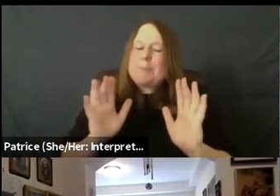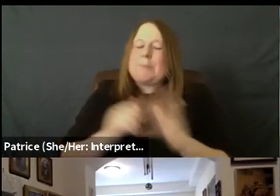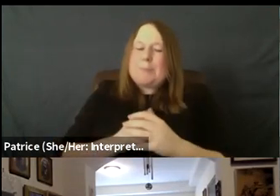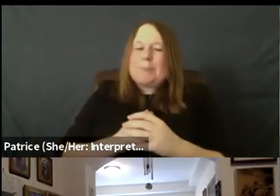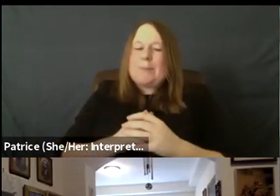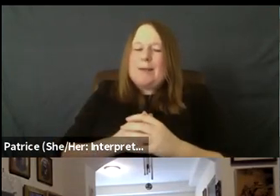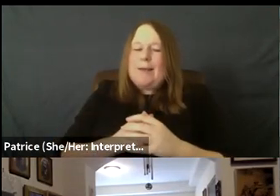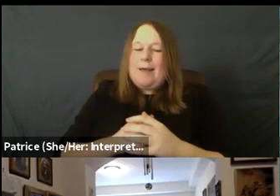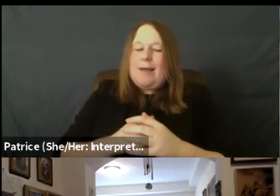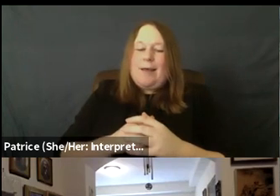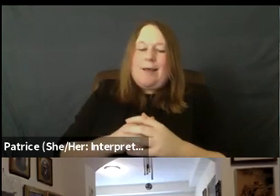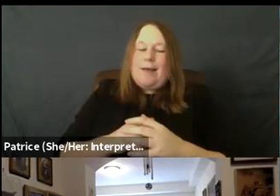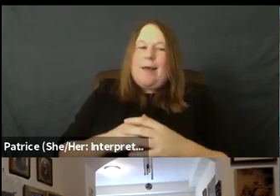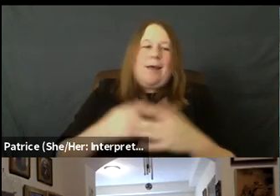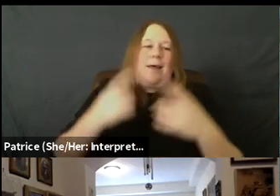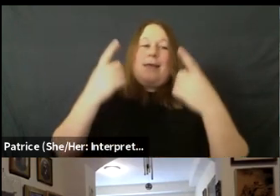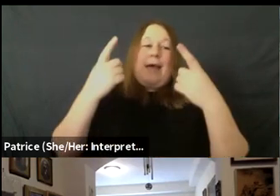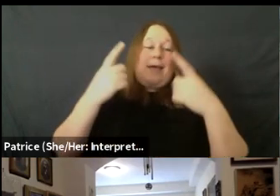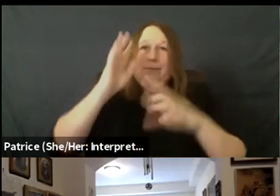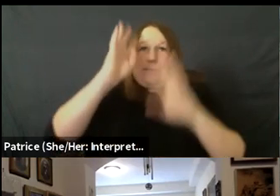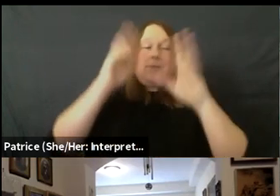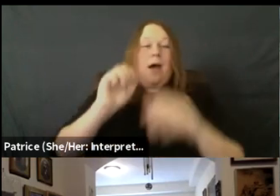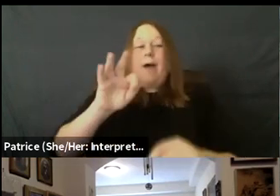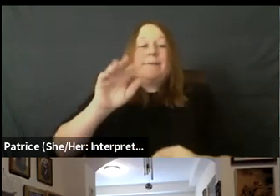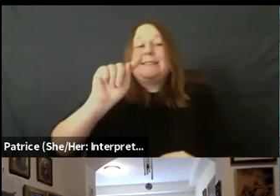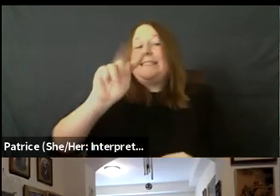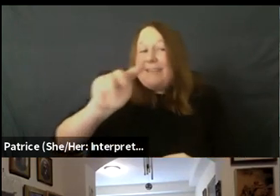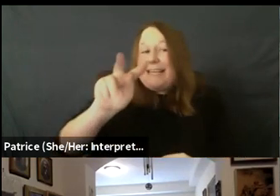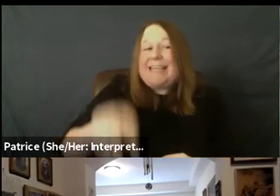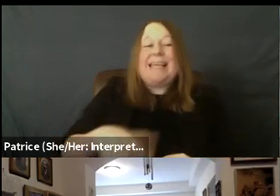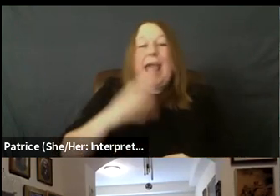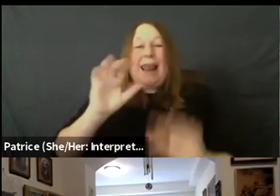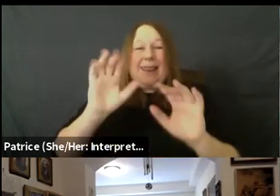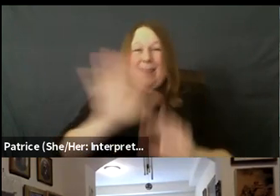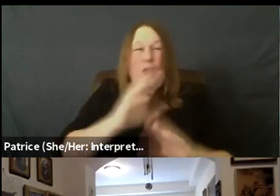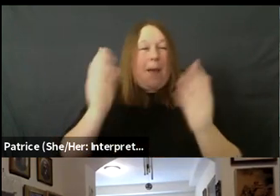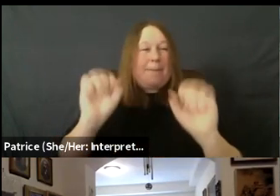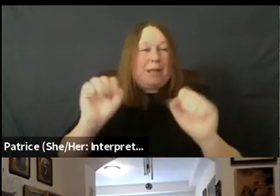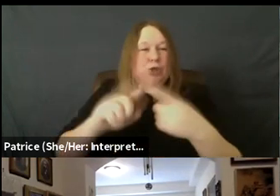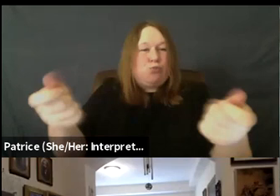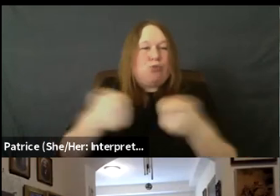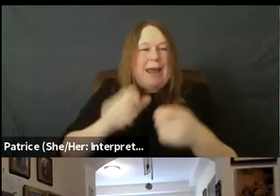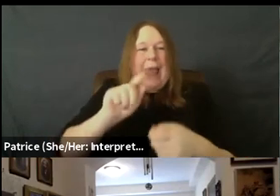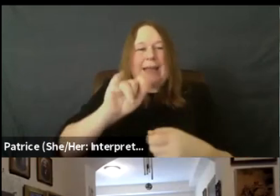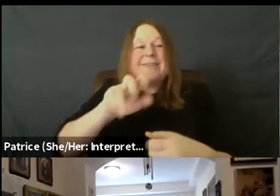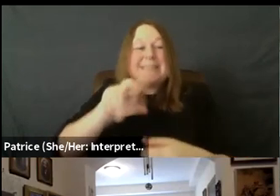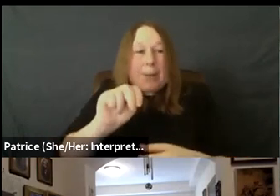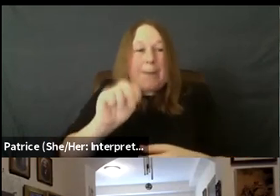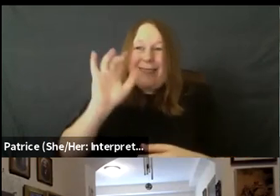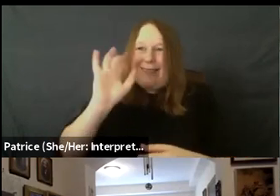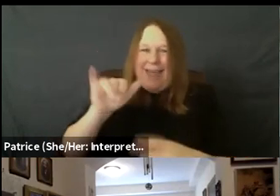the advent of television and its ability to bring the activism that